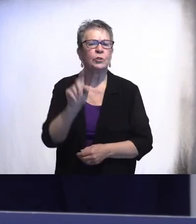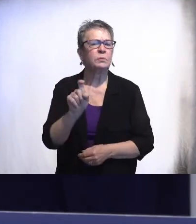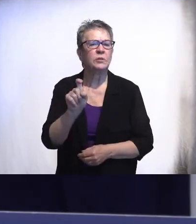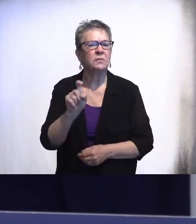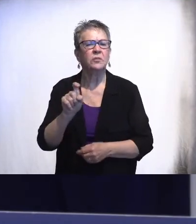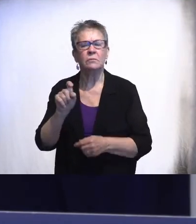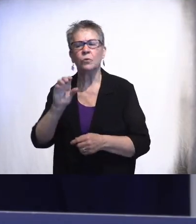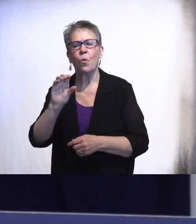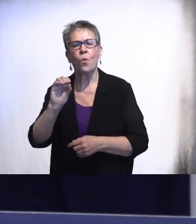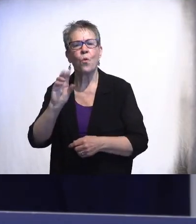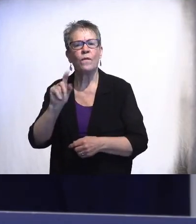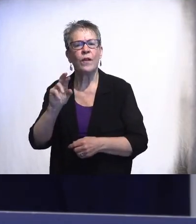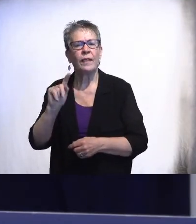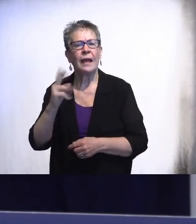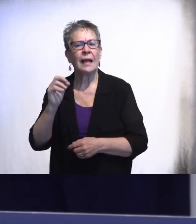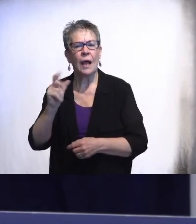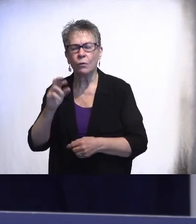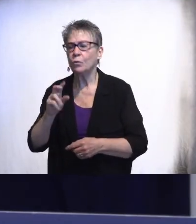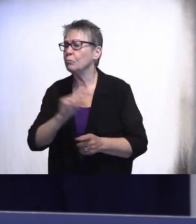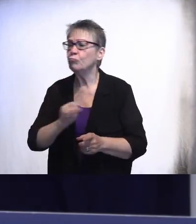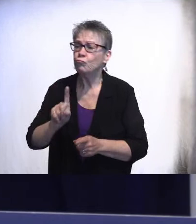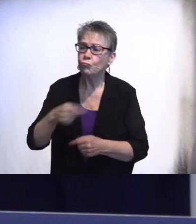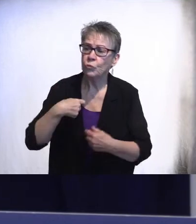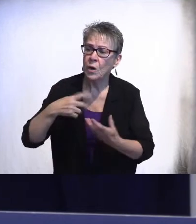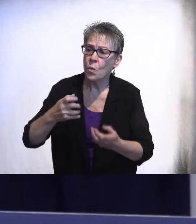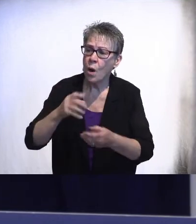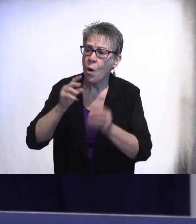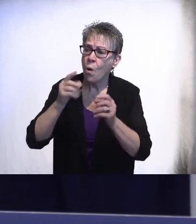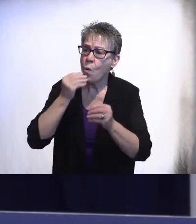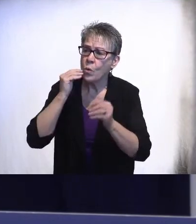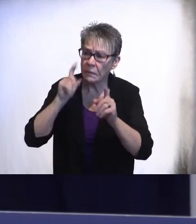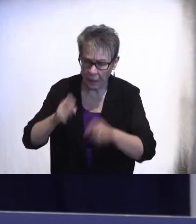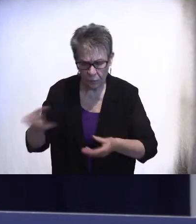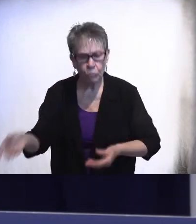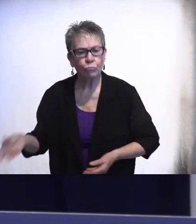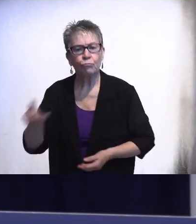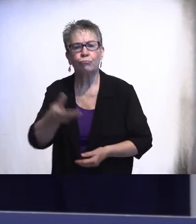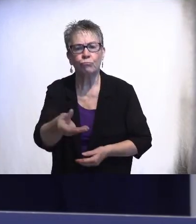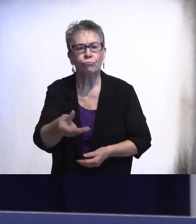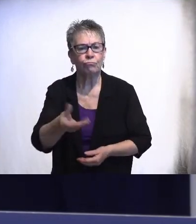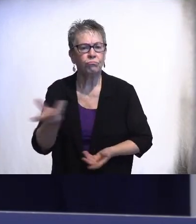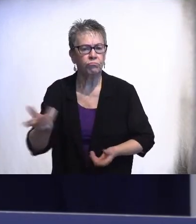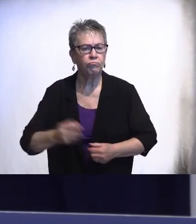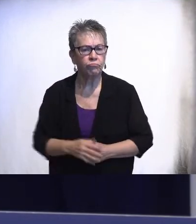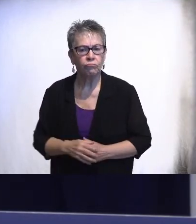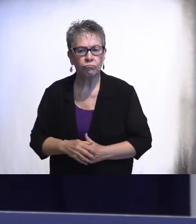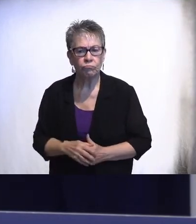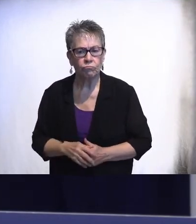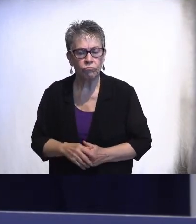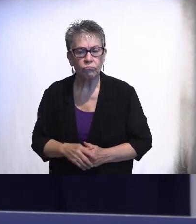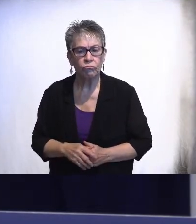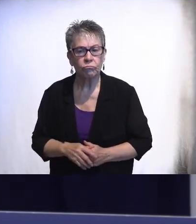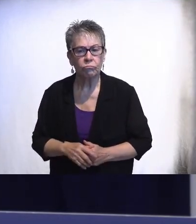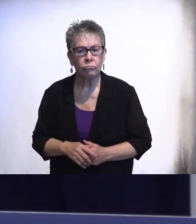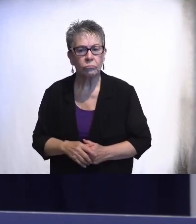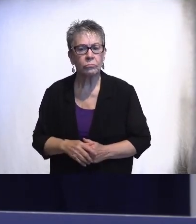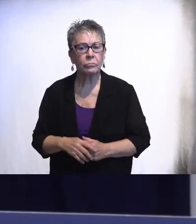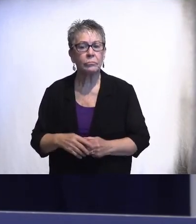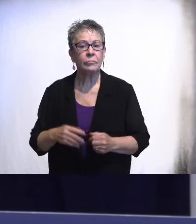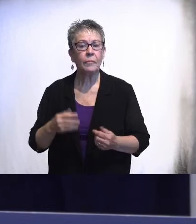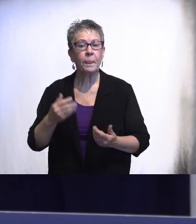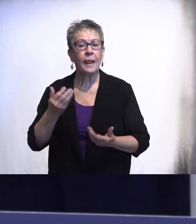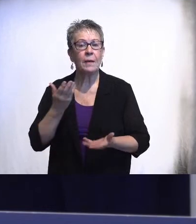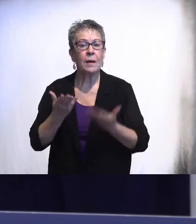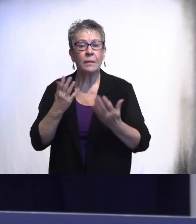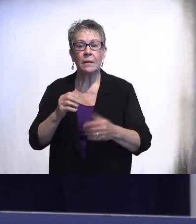tests offer accessible testing and produce rapid results, these results may not be reported to public health authorities,